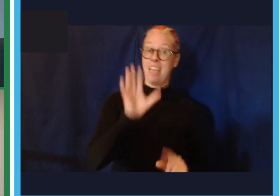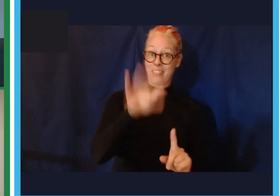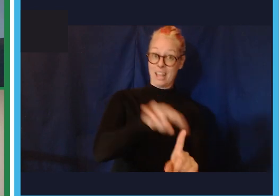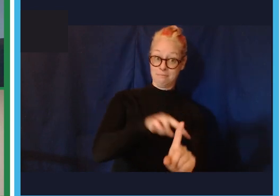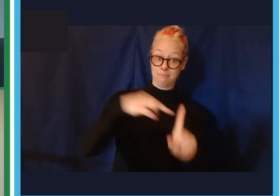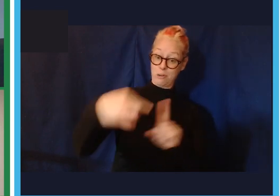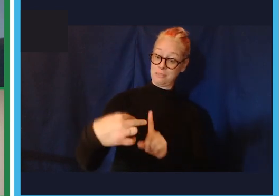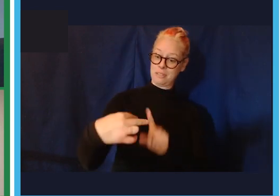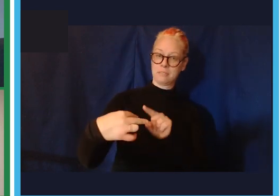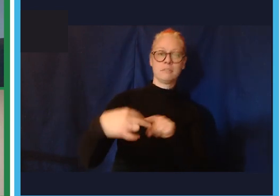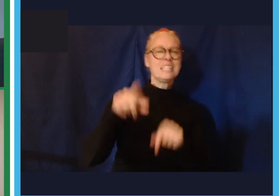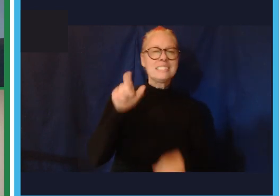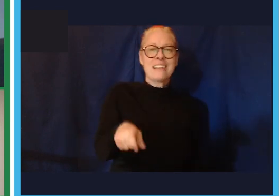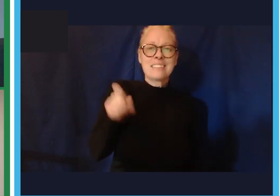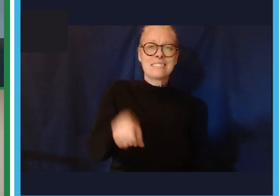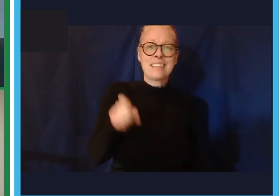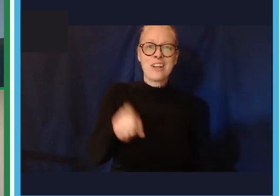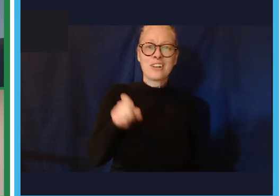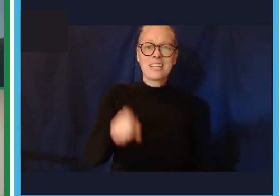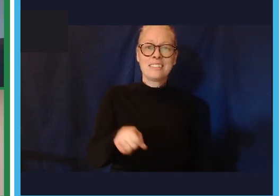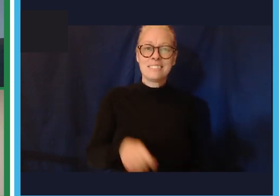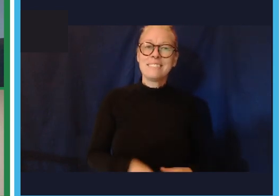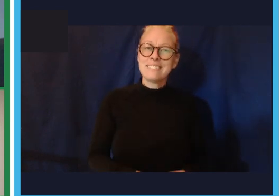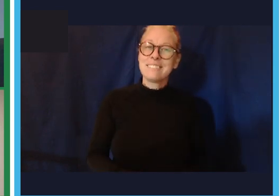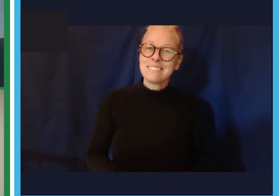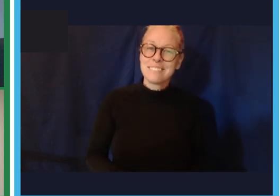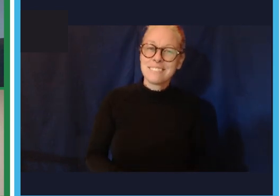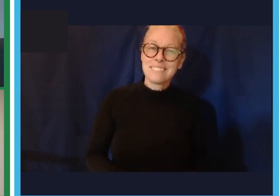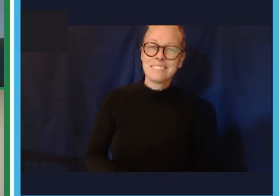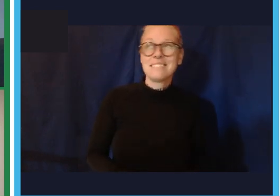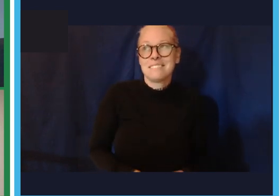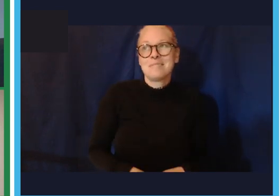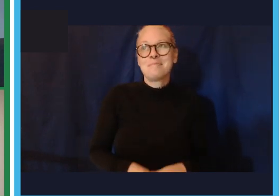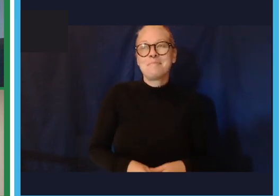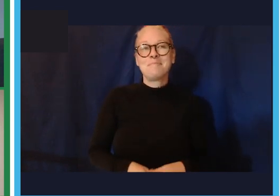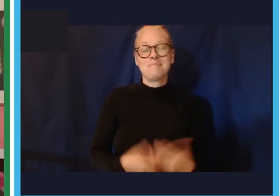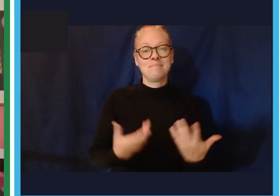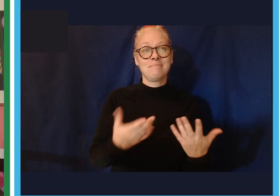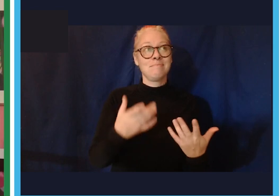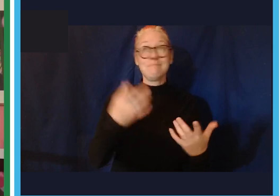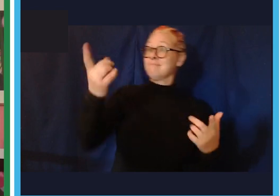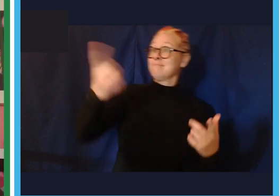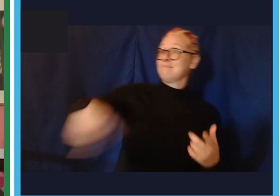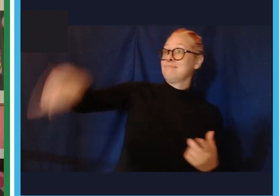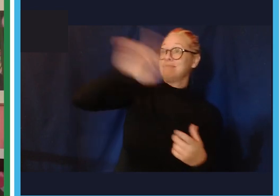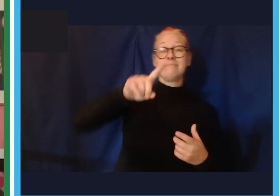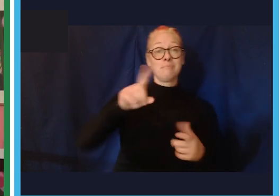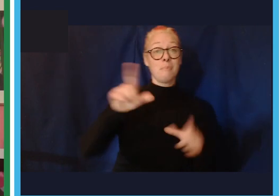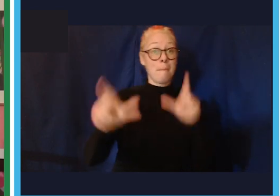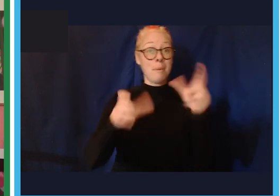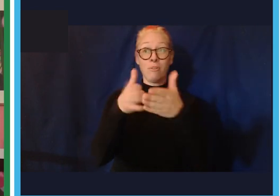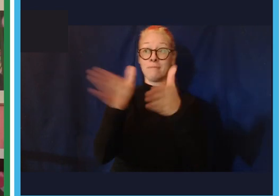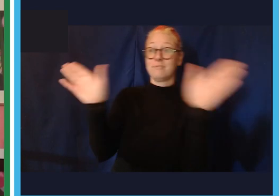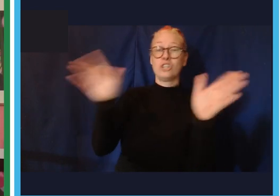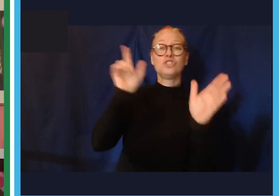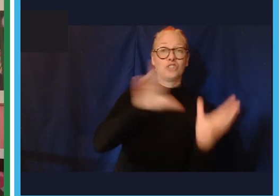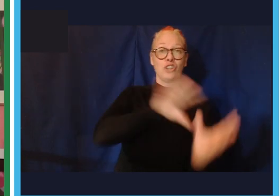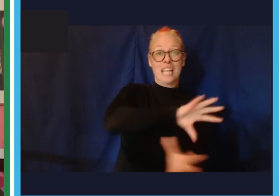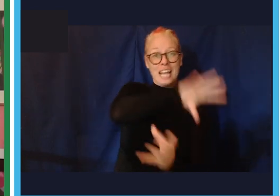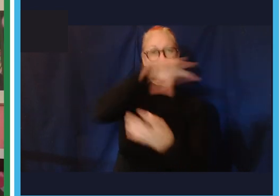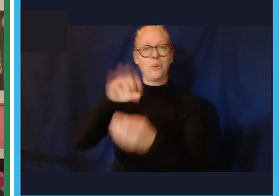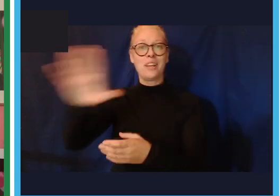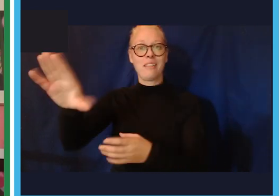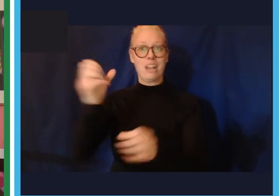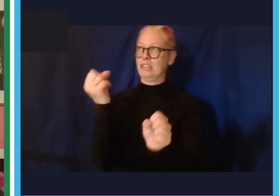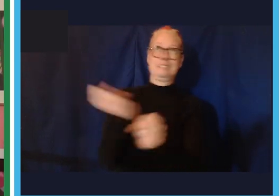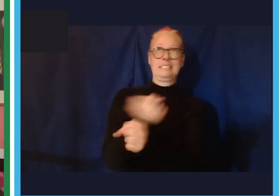So I think it's definitely a new thing, but it's also kind of been